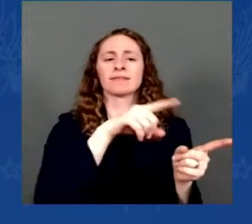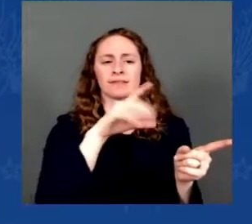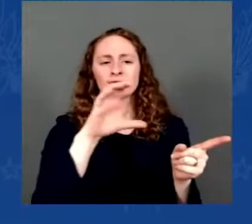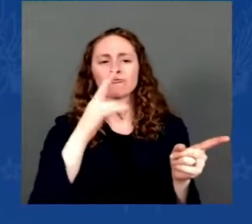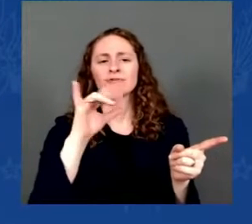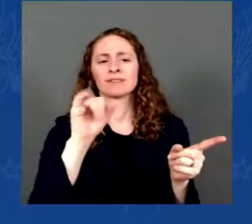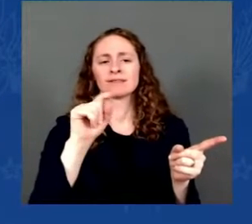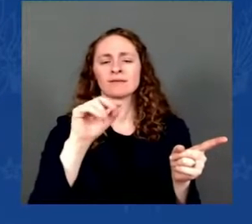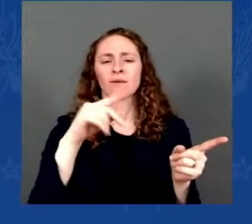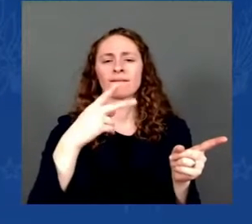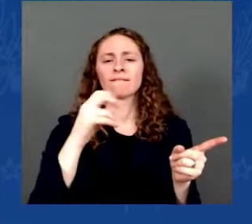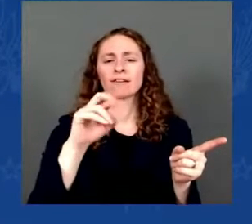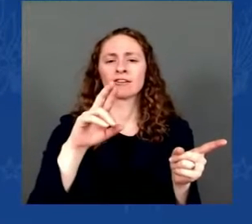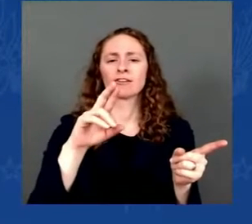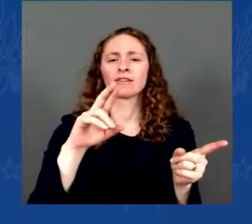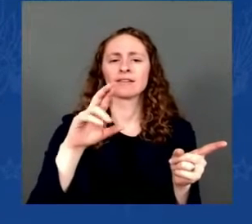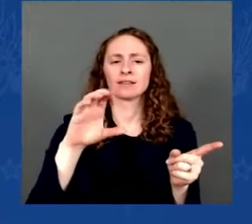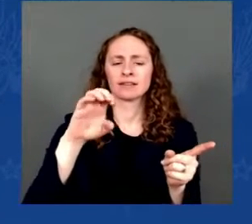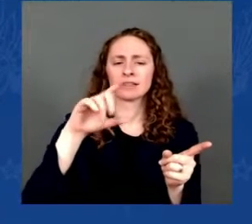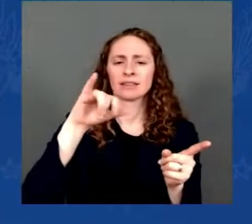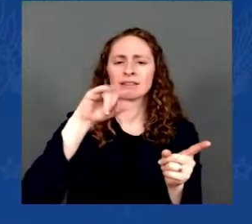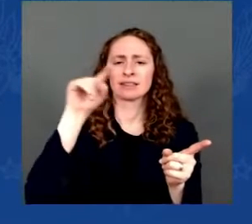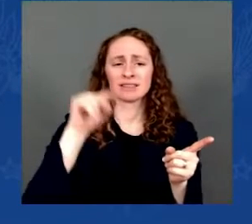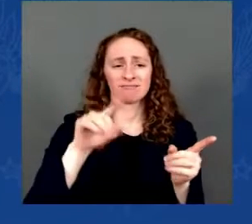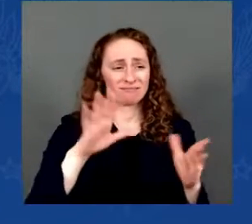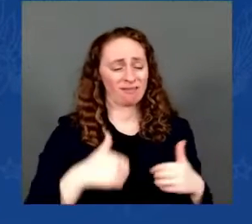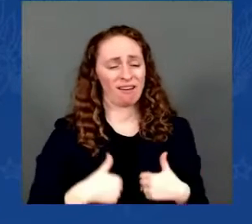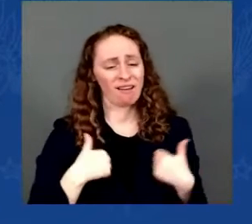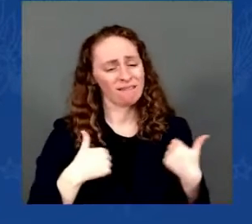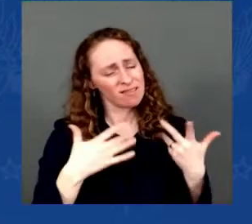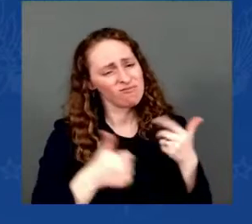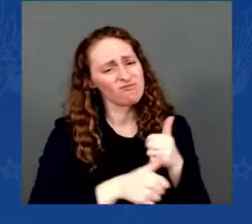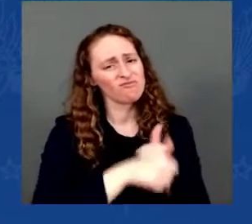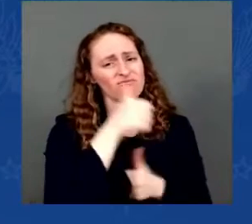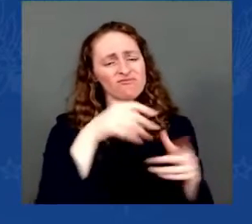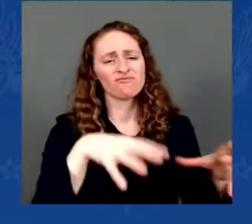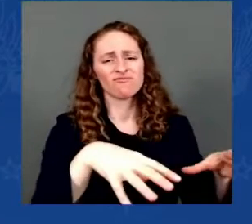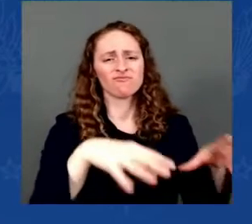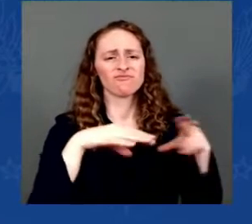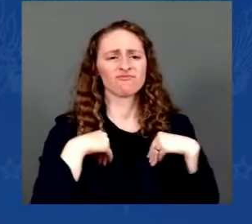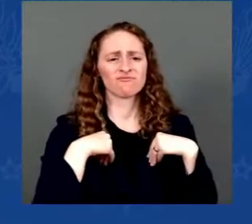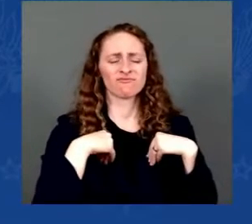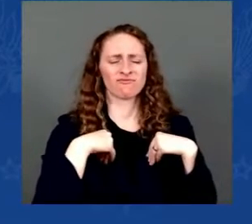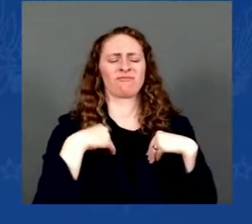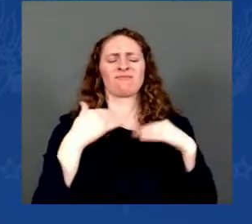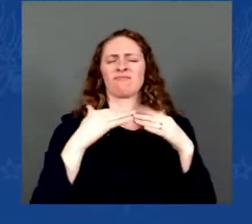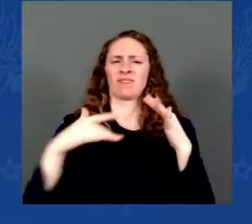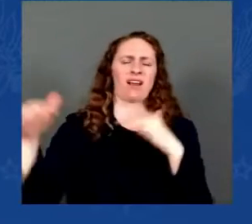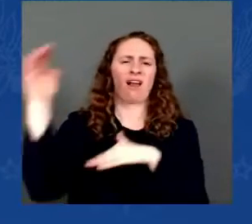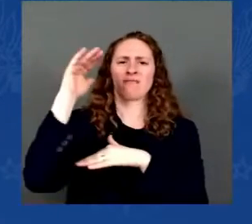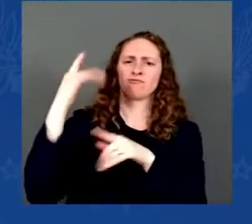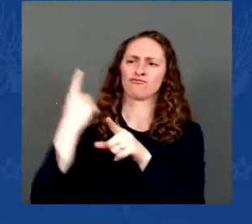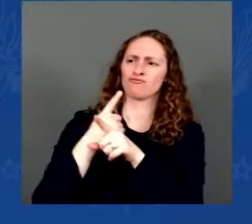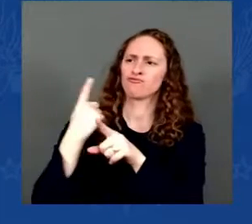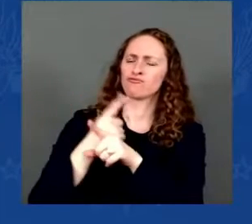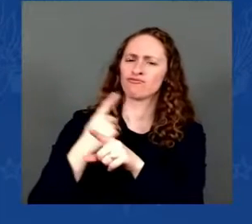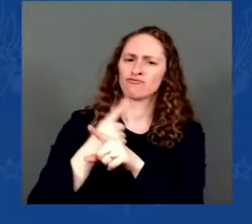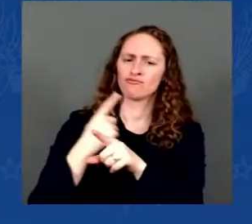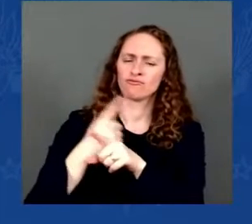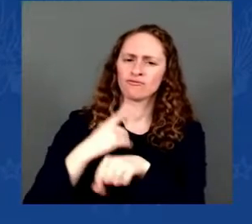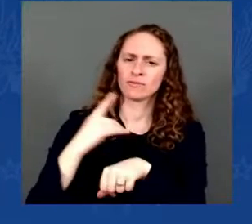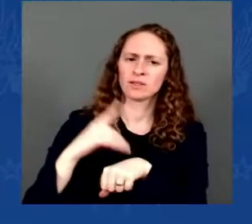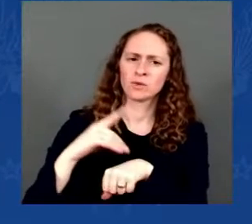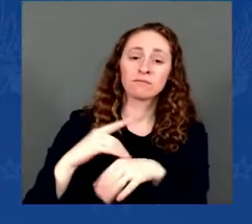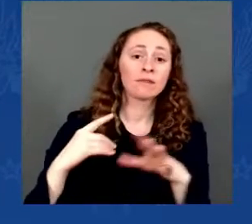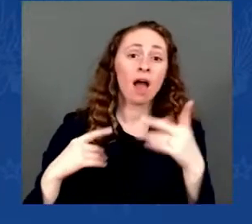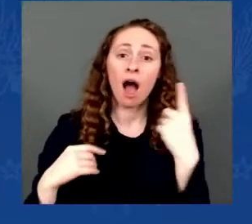of his life above and beyond the call of duty. Sergeant First Class Christopher A. Solis distinguished himself by conspicuous gallantry above and beyond the